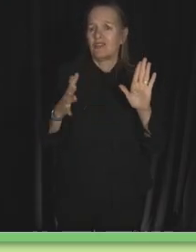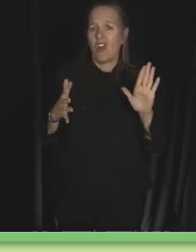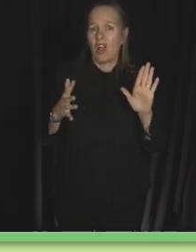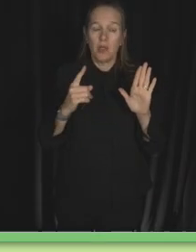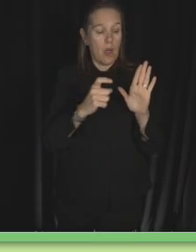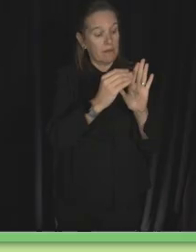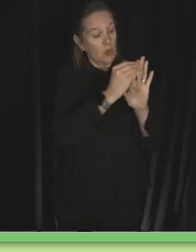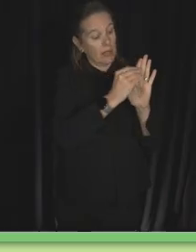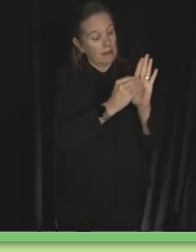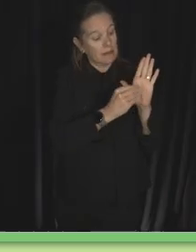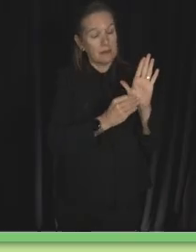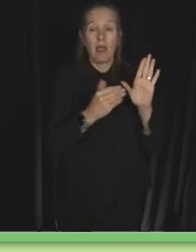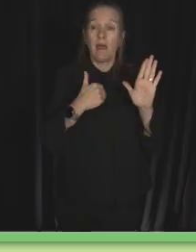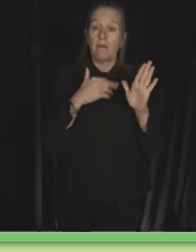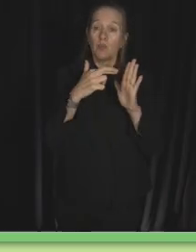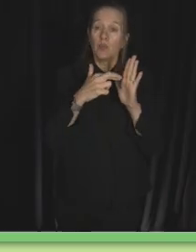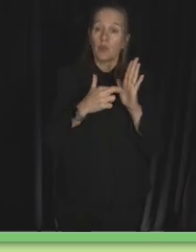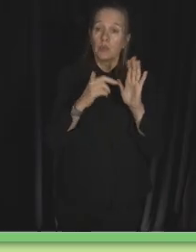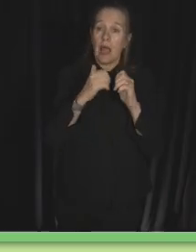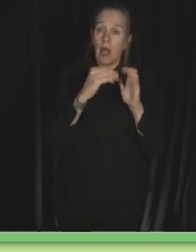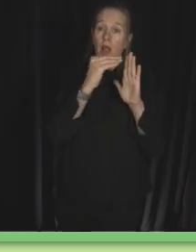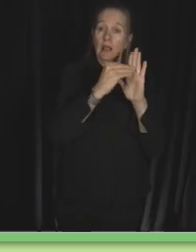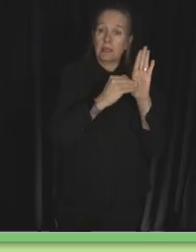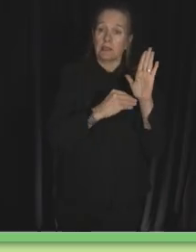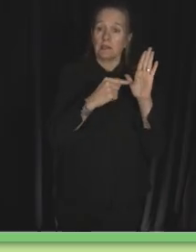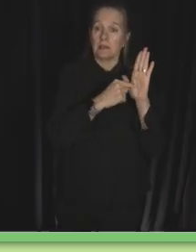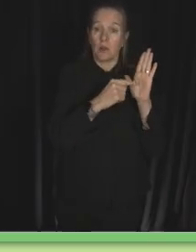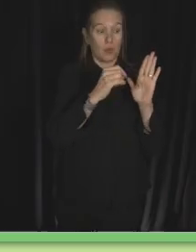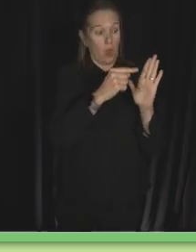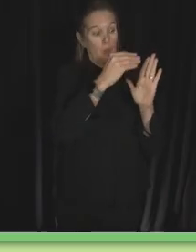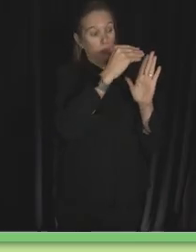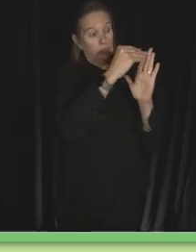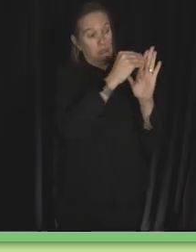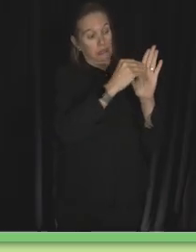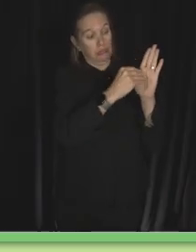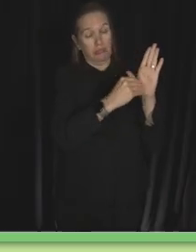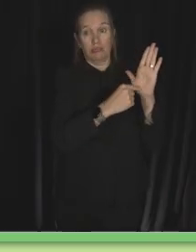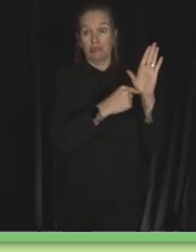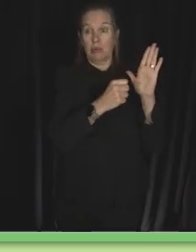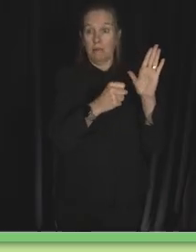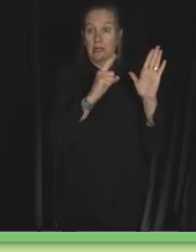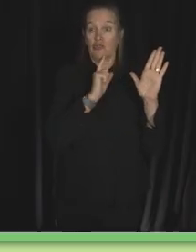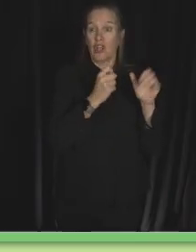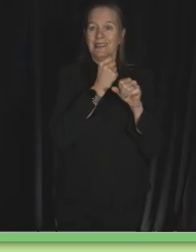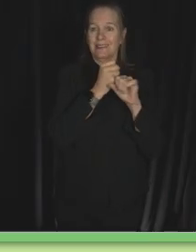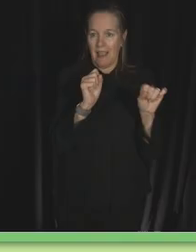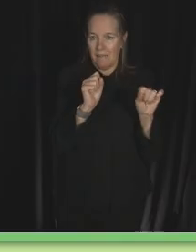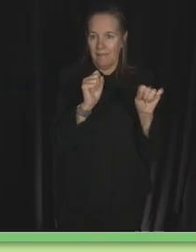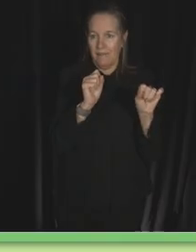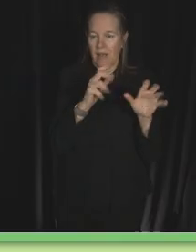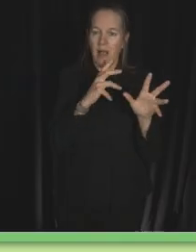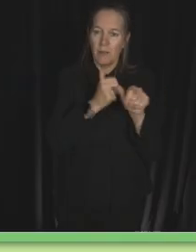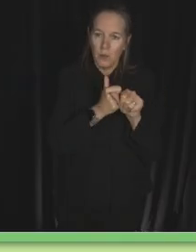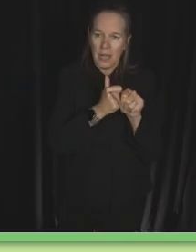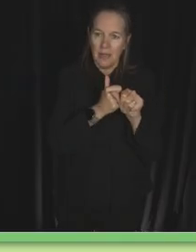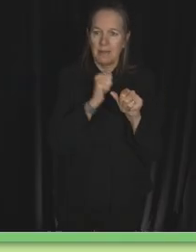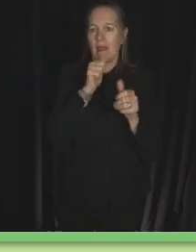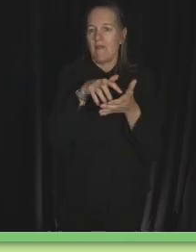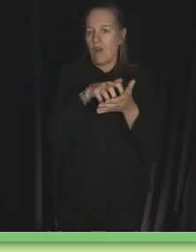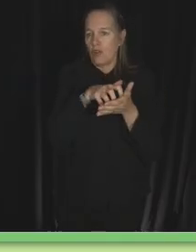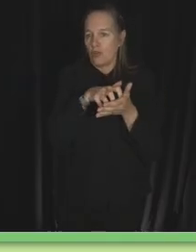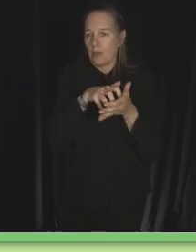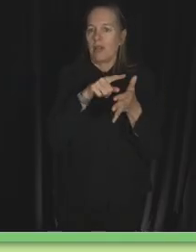have some rules about that. And you have to make sure those ingredients, those software in there is safe, up to date, not vulnerable, and that's